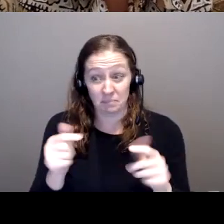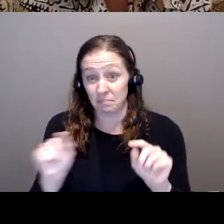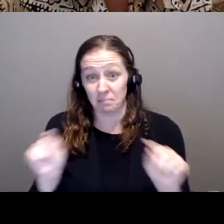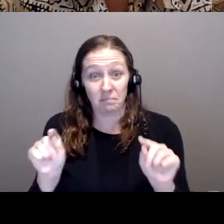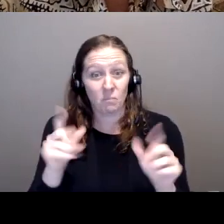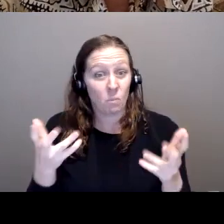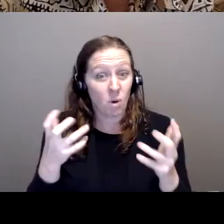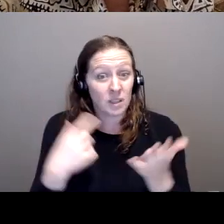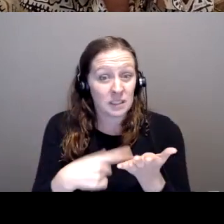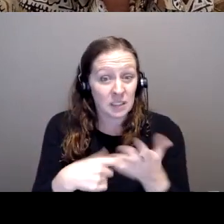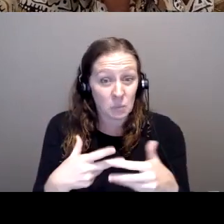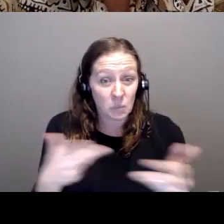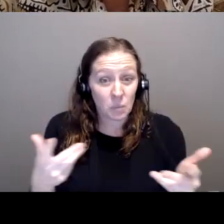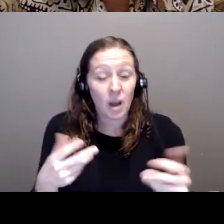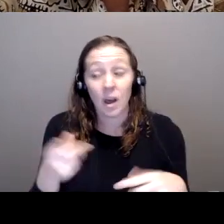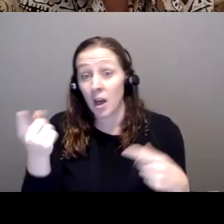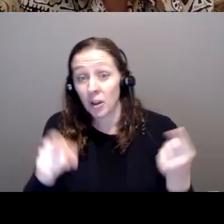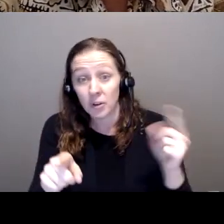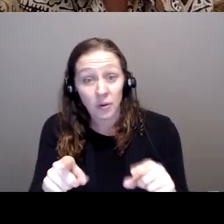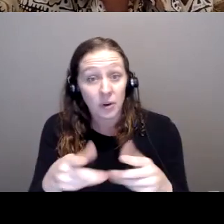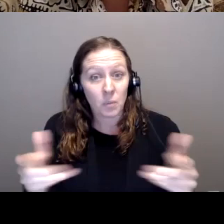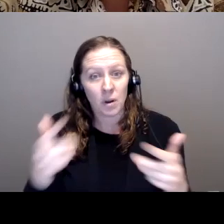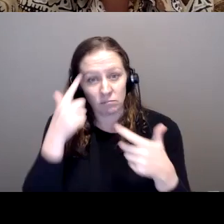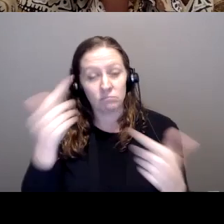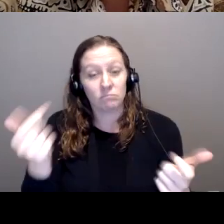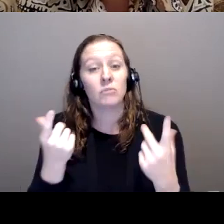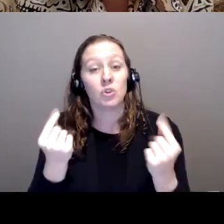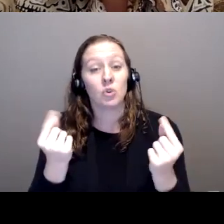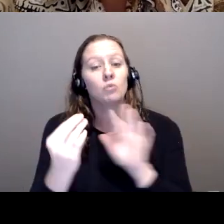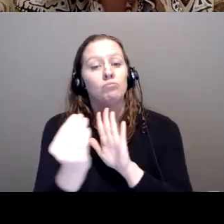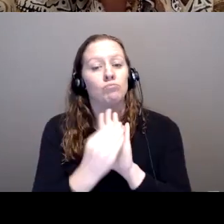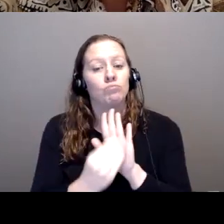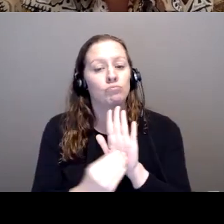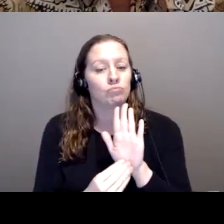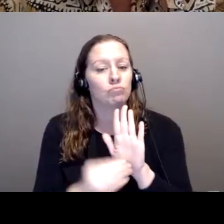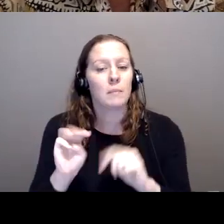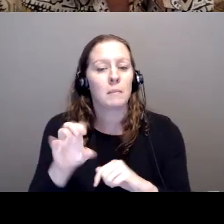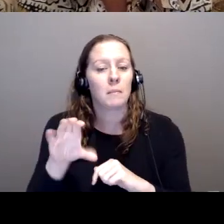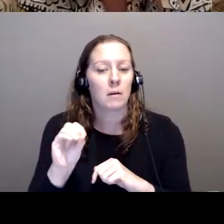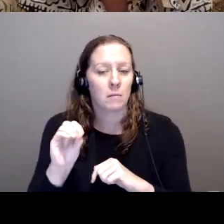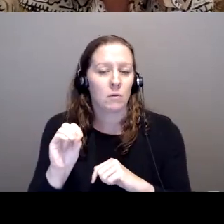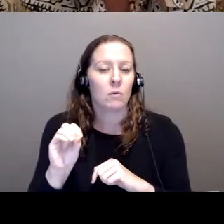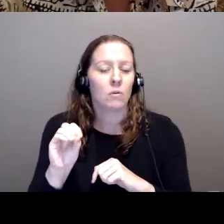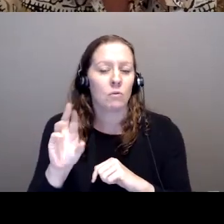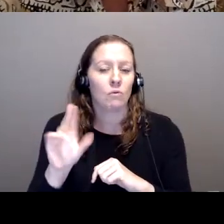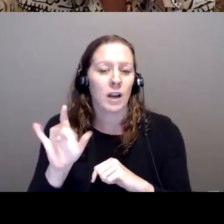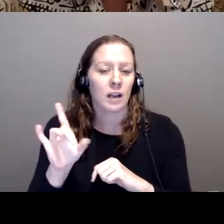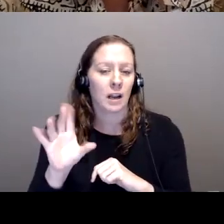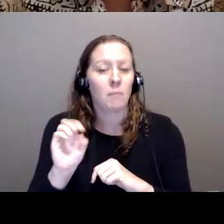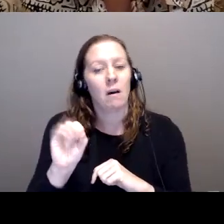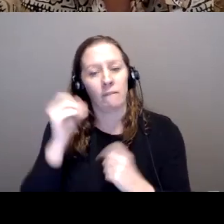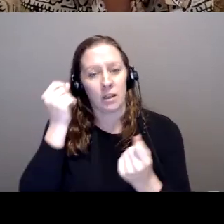speaking about and what they agree on. We put into a memorandum of understanding, which is something that they can